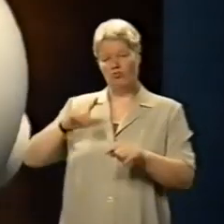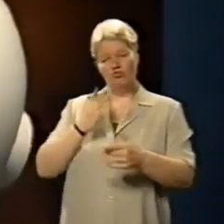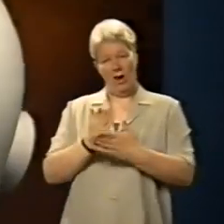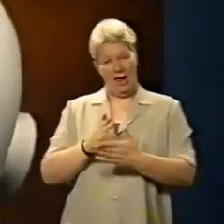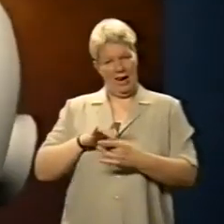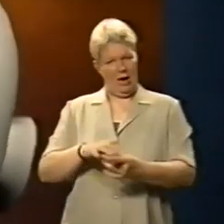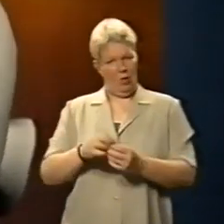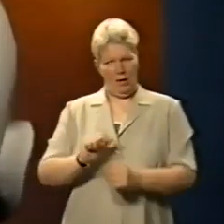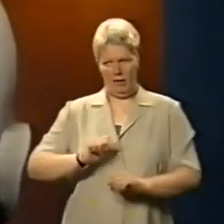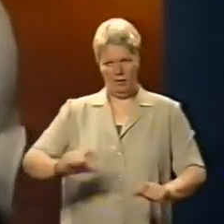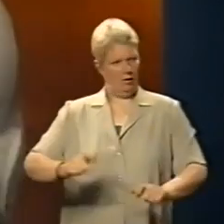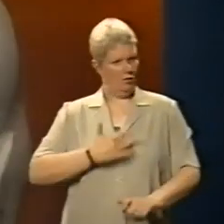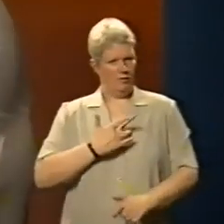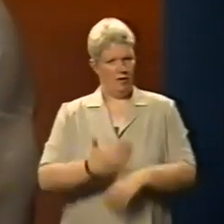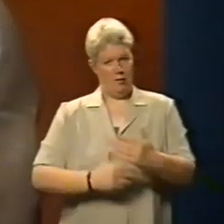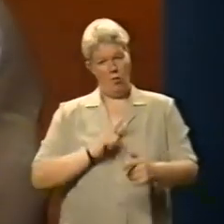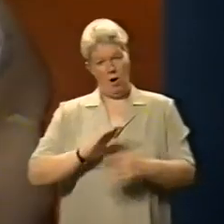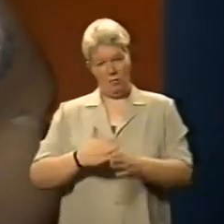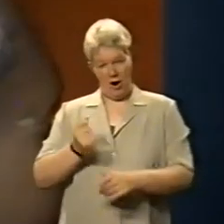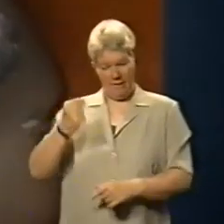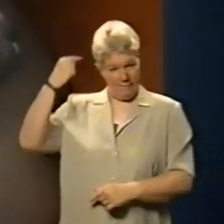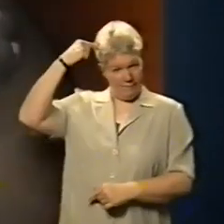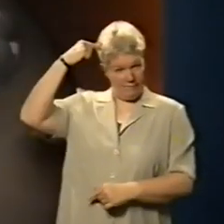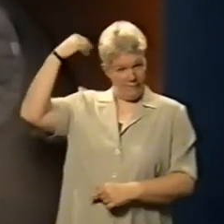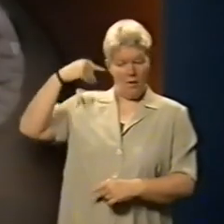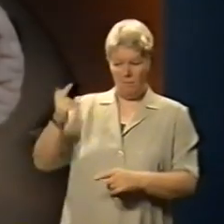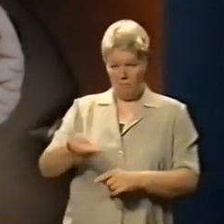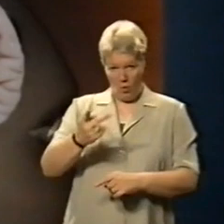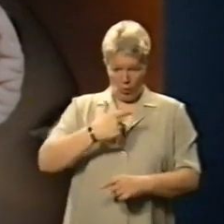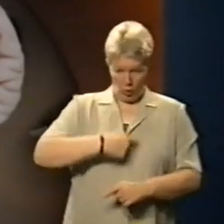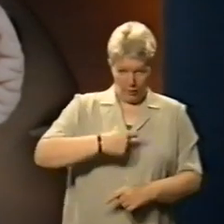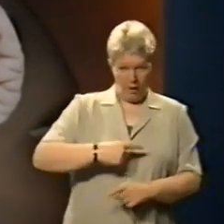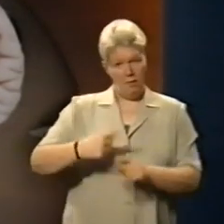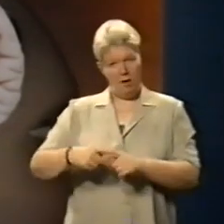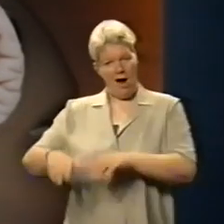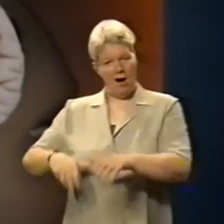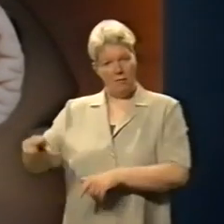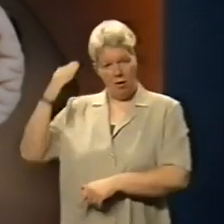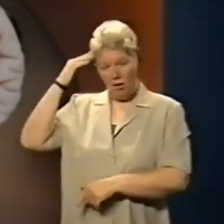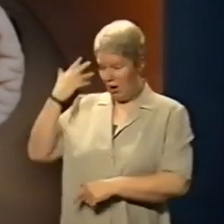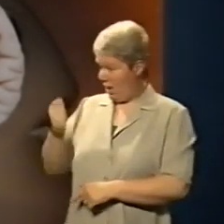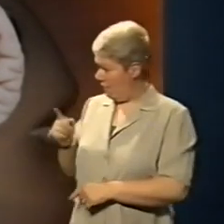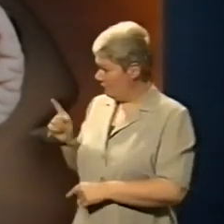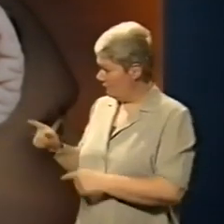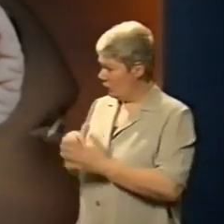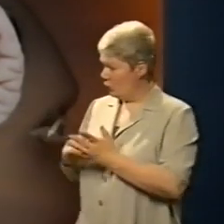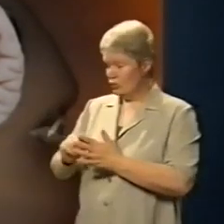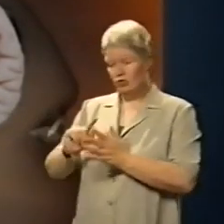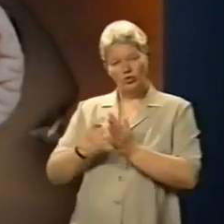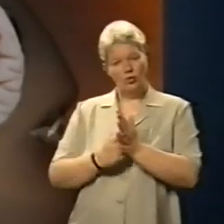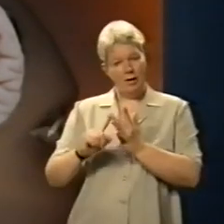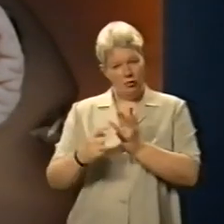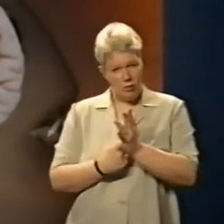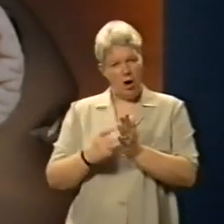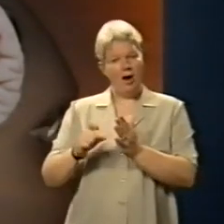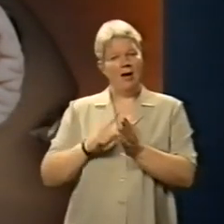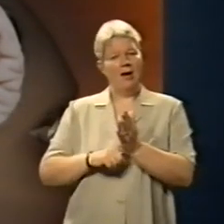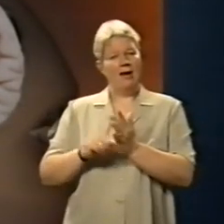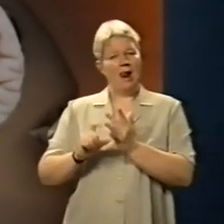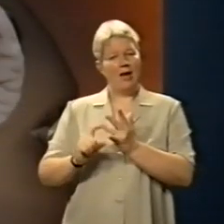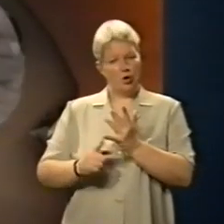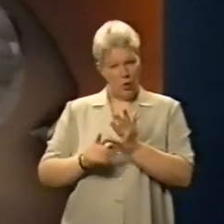system. Deep inside both human and animal brains is the superior colliculus, which alerts us when it hears